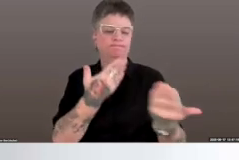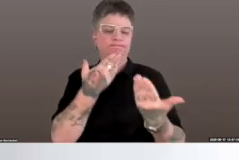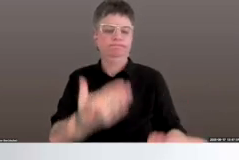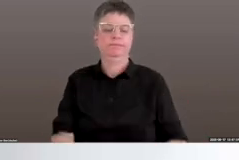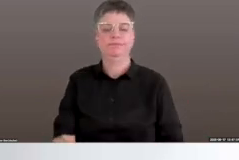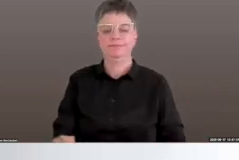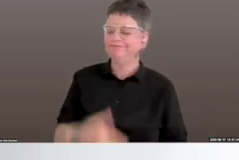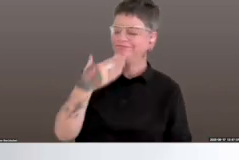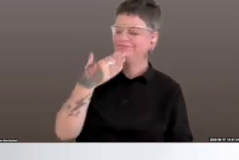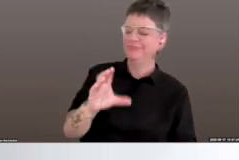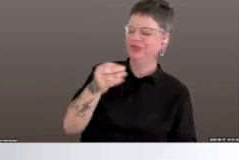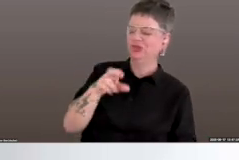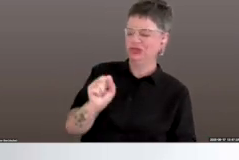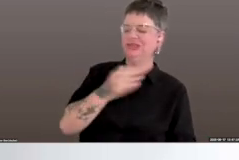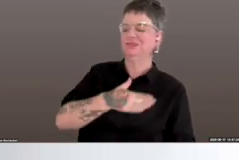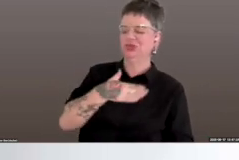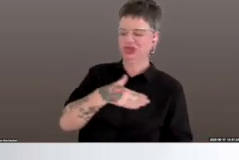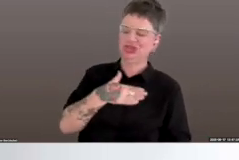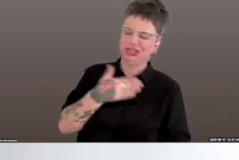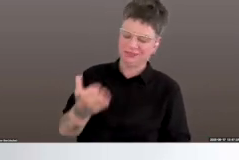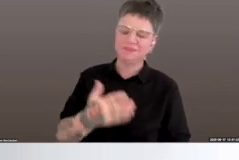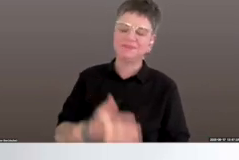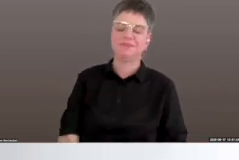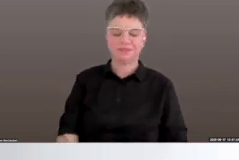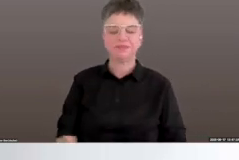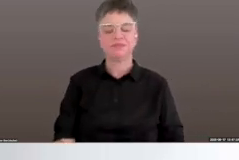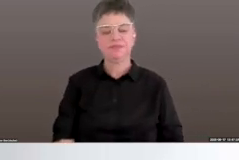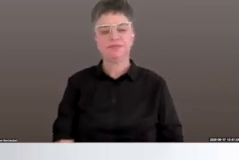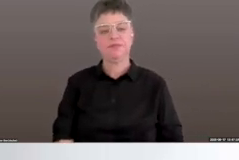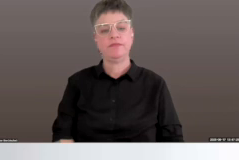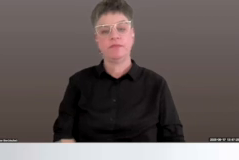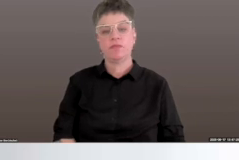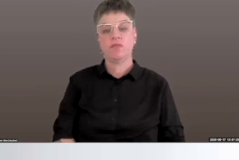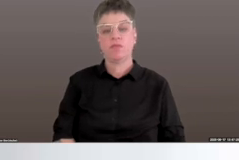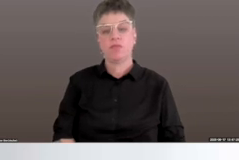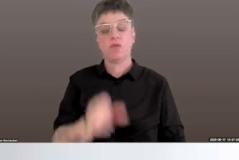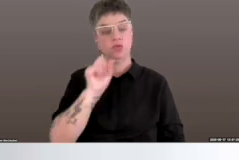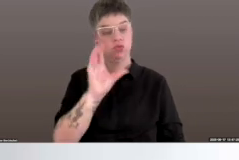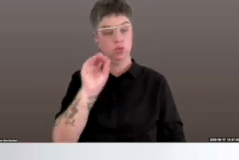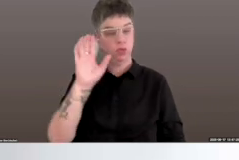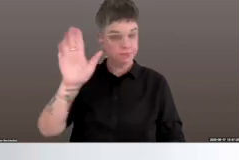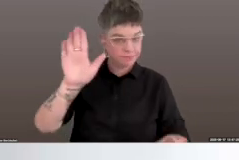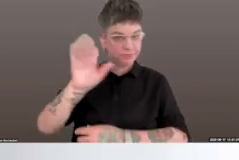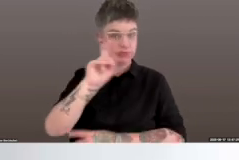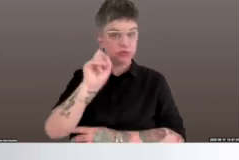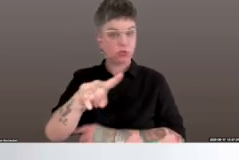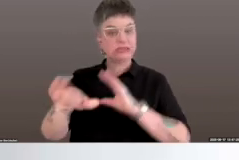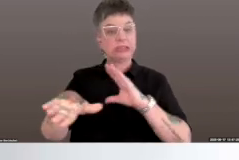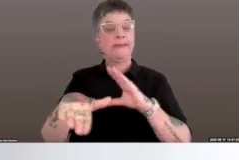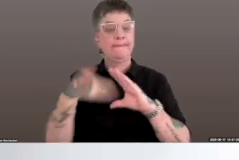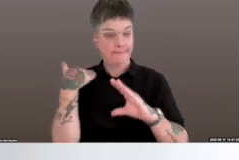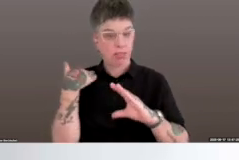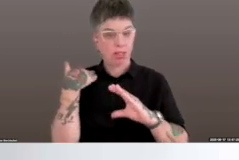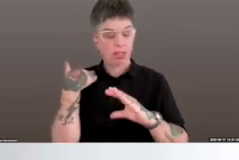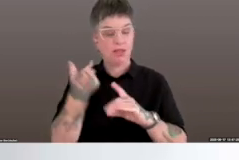Thanks, Chris. Appreciate it. All right, so we did have a question come in via the email, so I'm going to read that now.